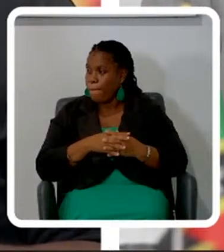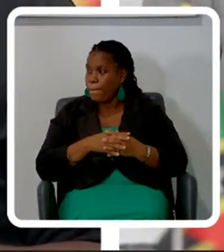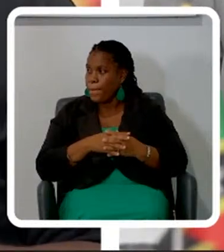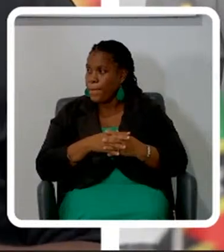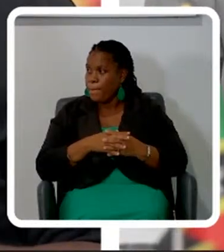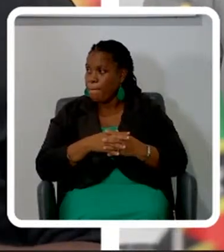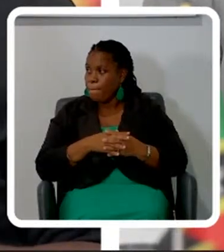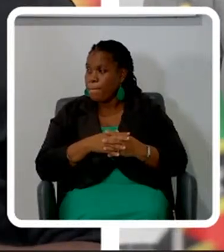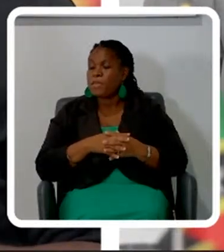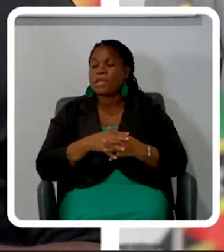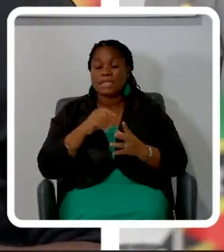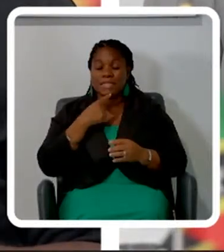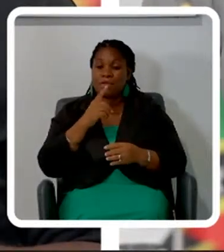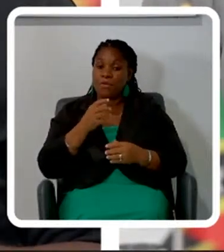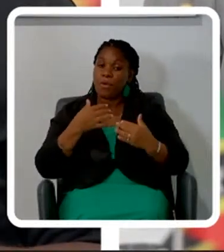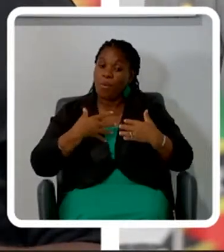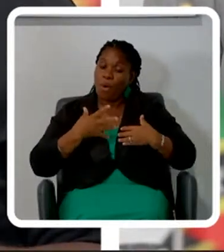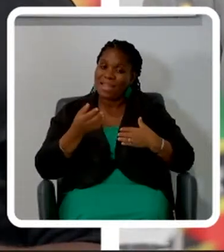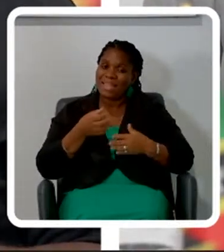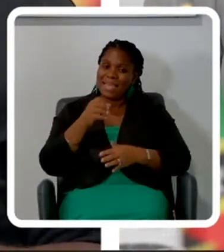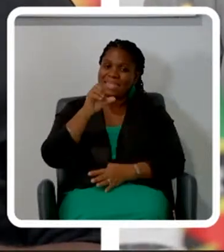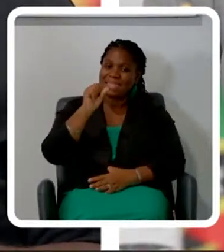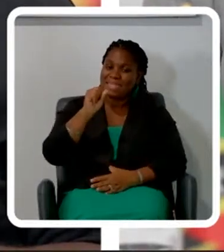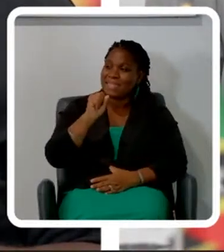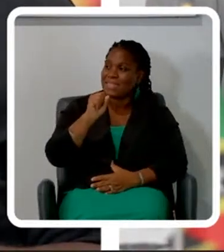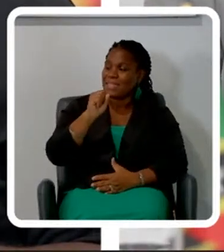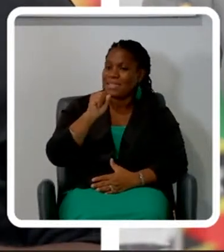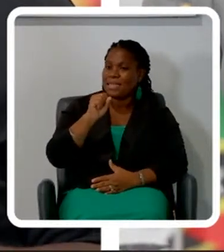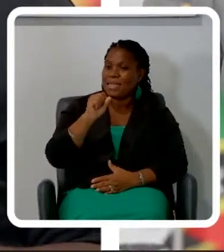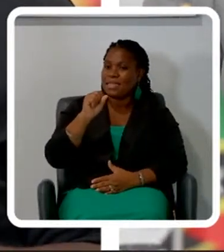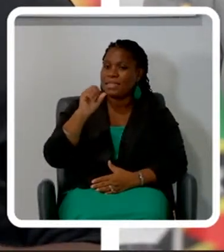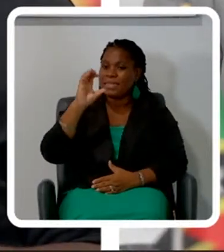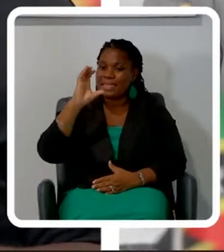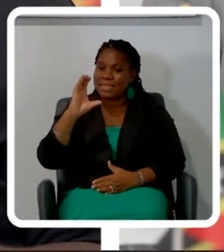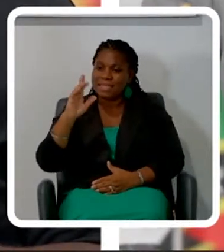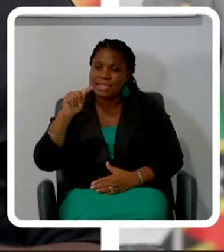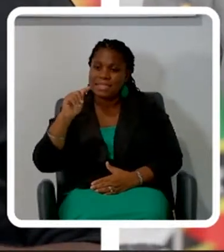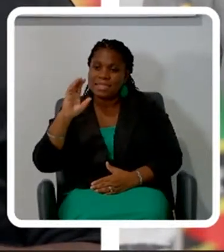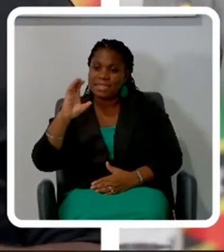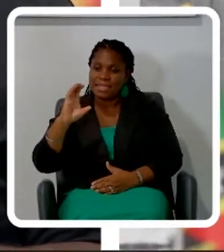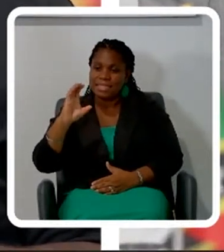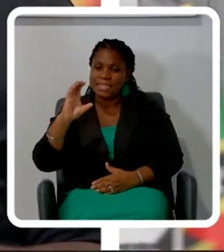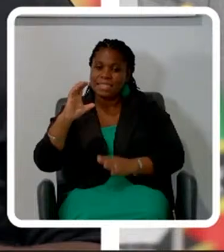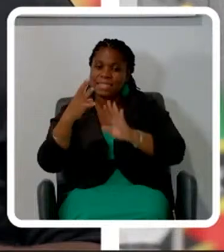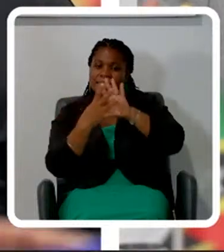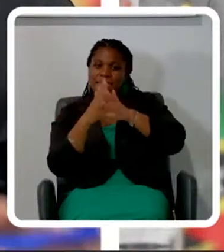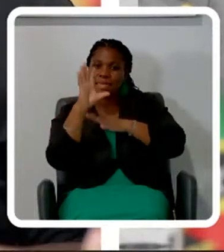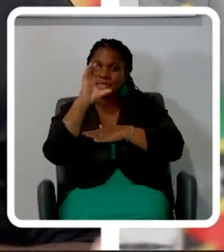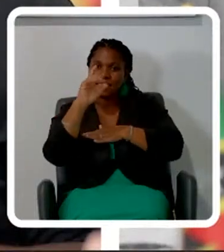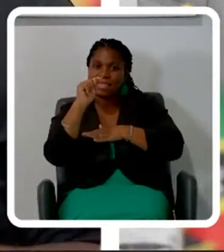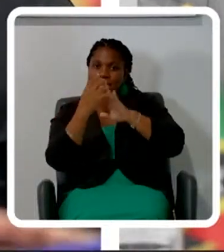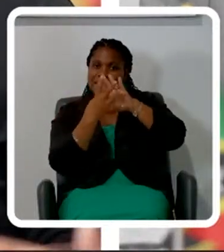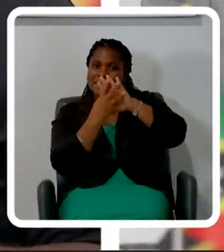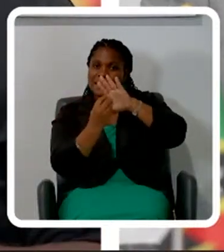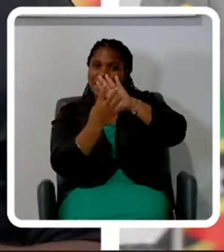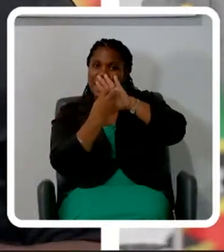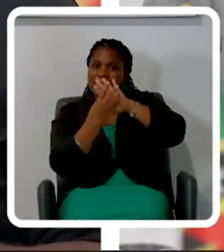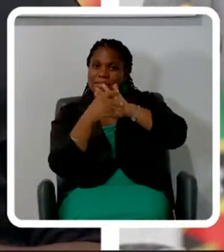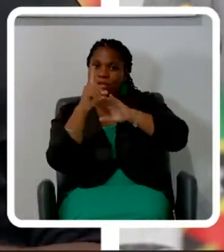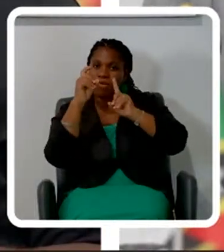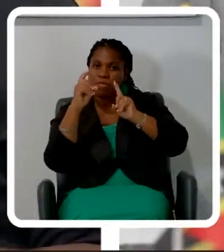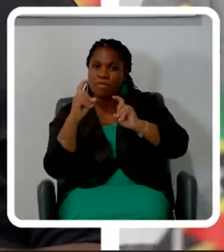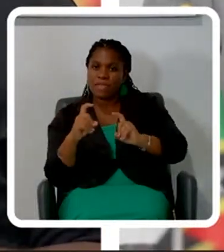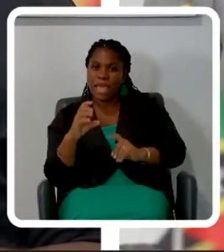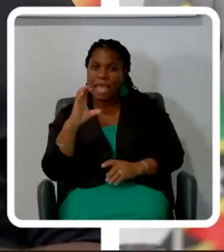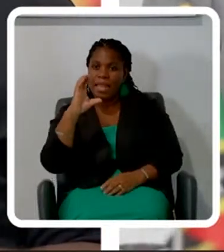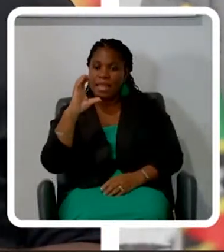be installed, commissioned before Christmas. And so we are pushing towards that. We are now upgrading the electrical. For